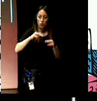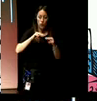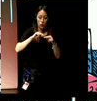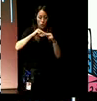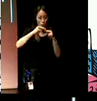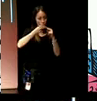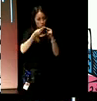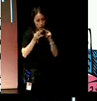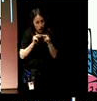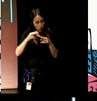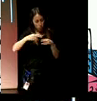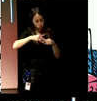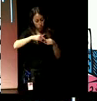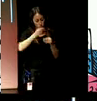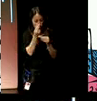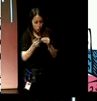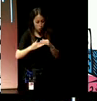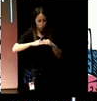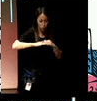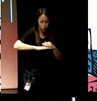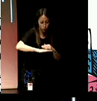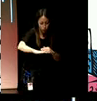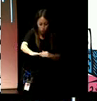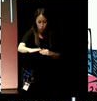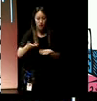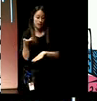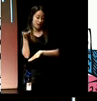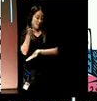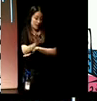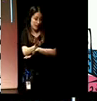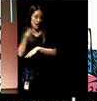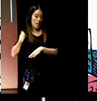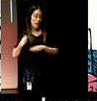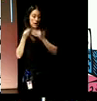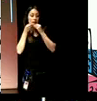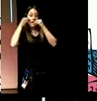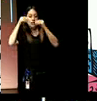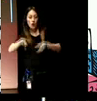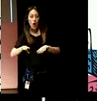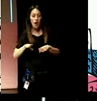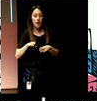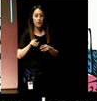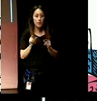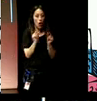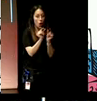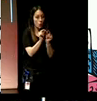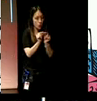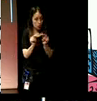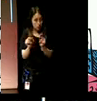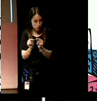loaves of bread that were given to the people over